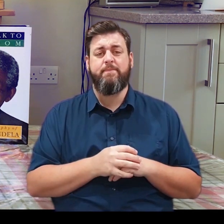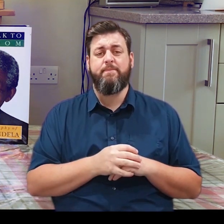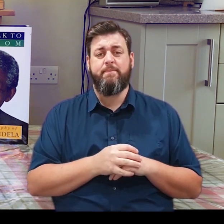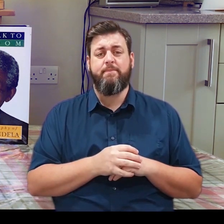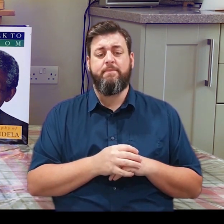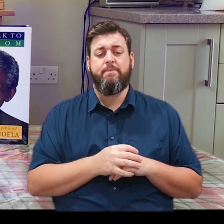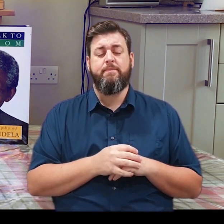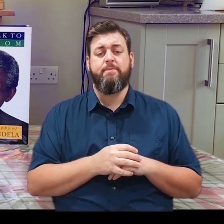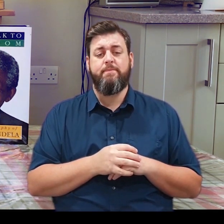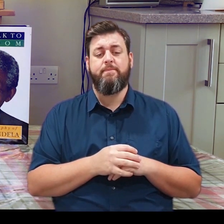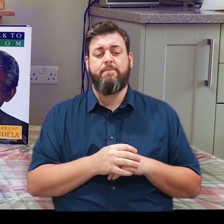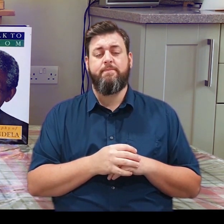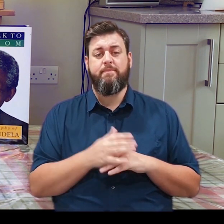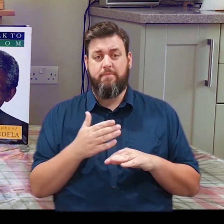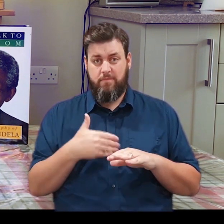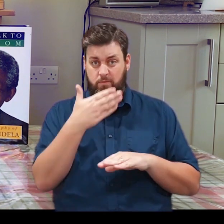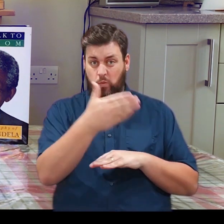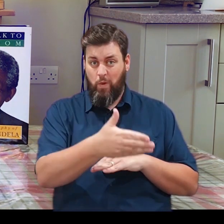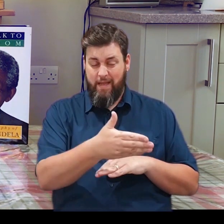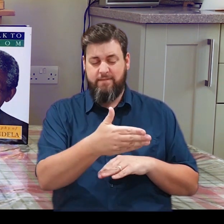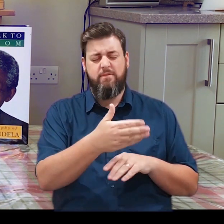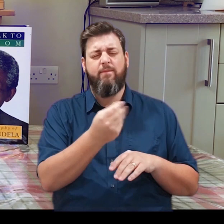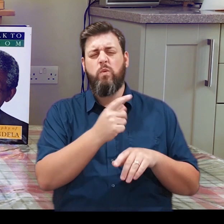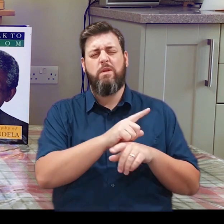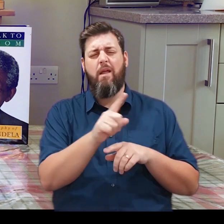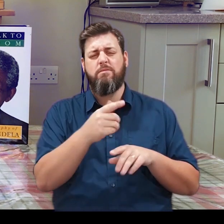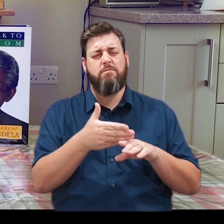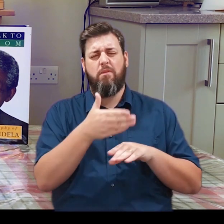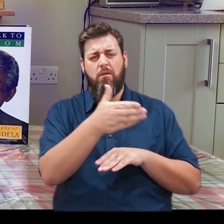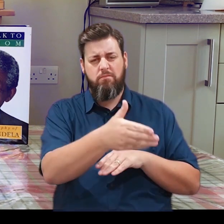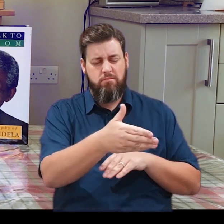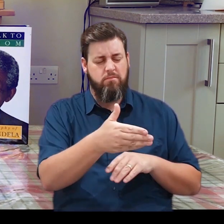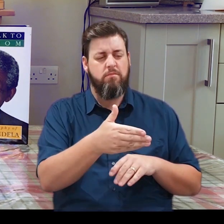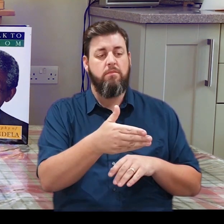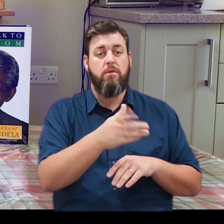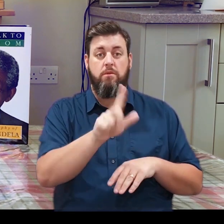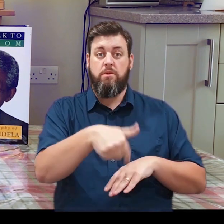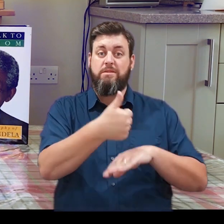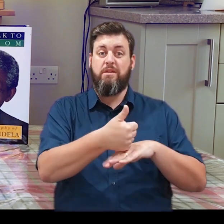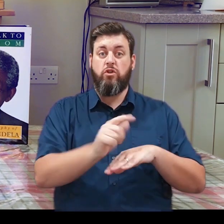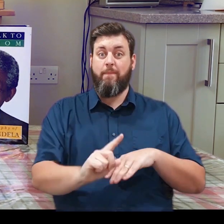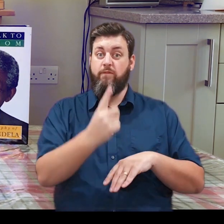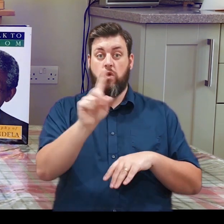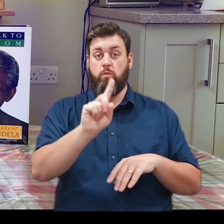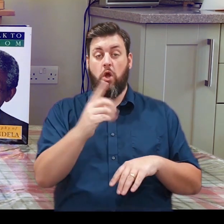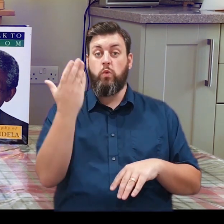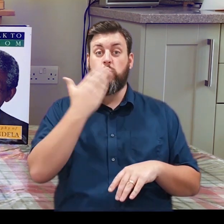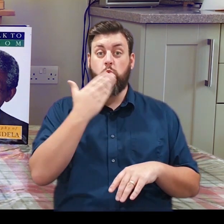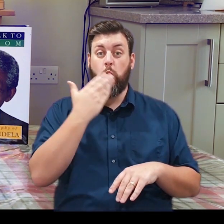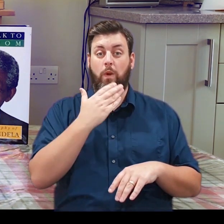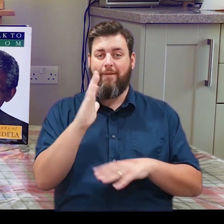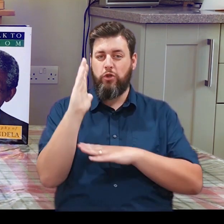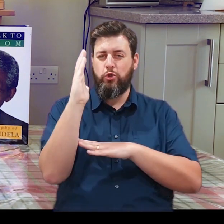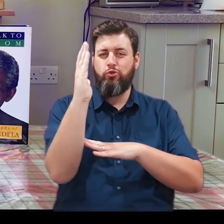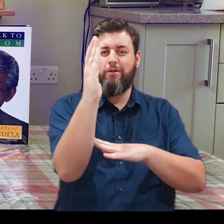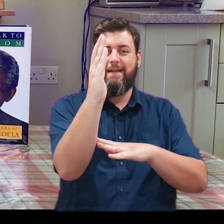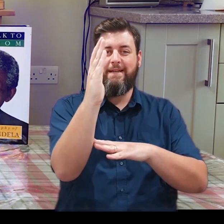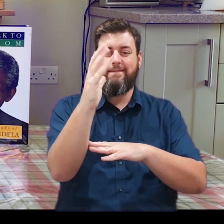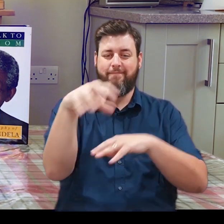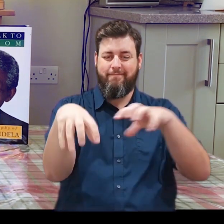And there, when I went to a refugee camp a few days later, the first thing they'd done was set up schools under trees in